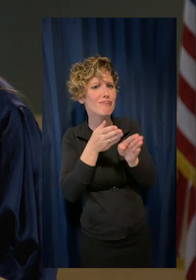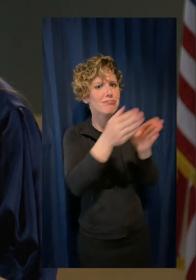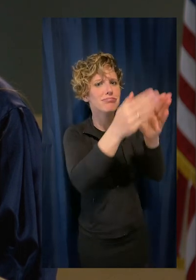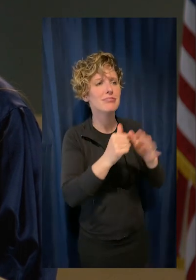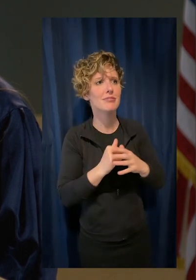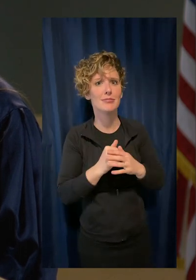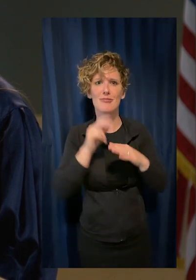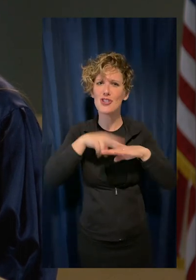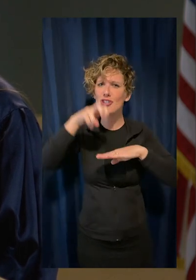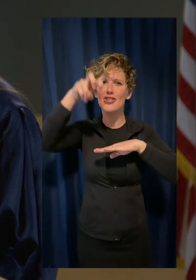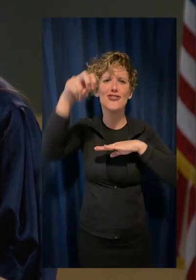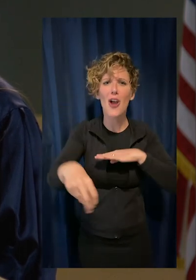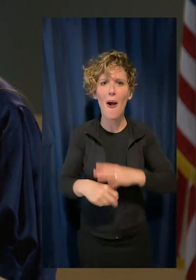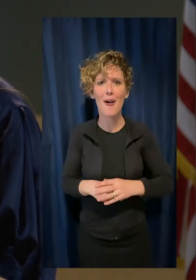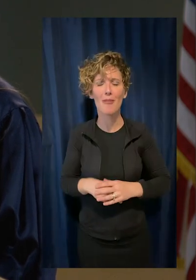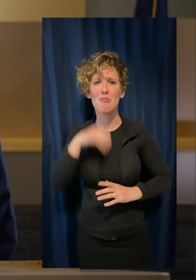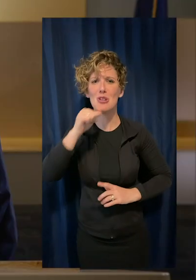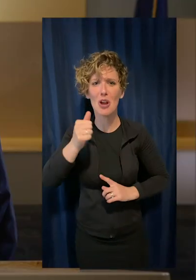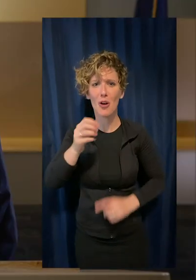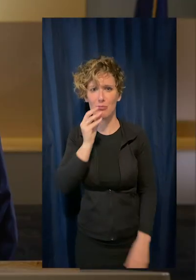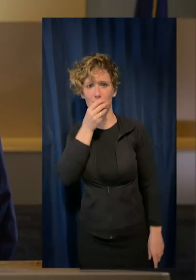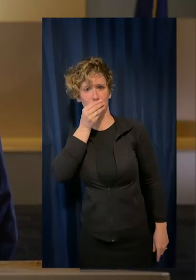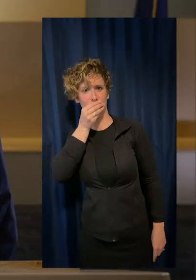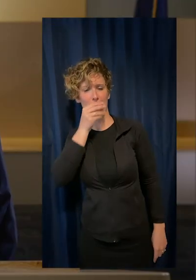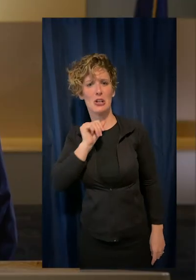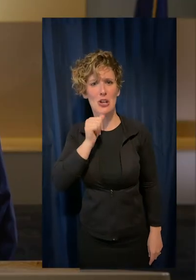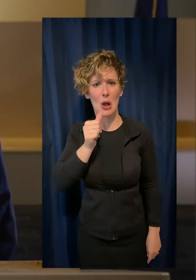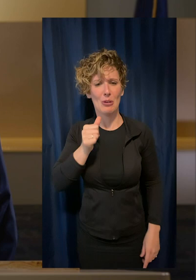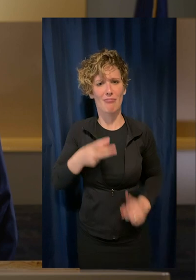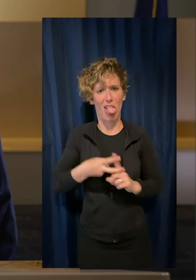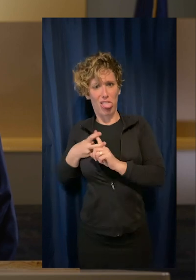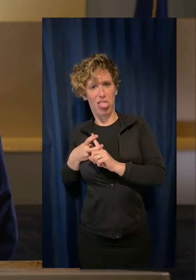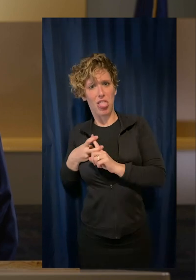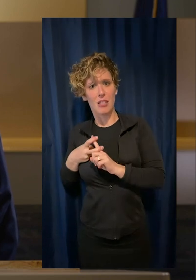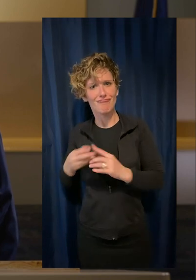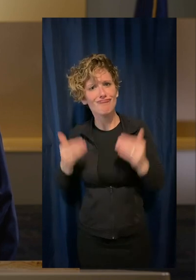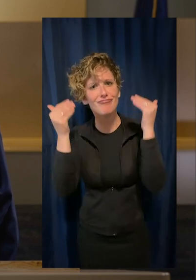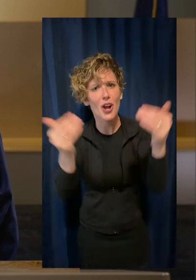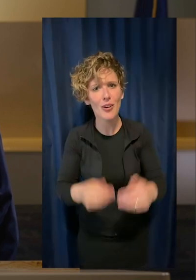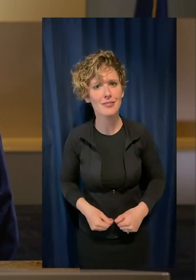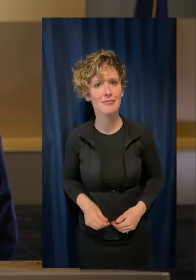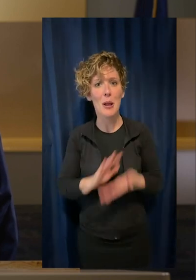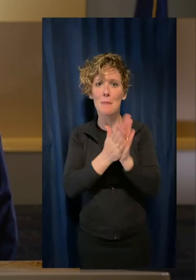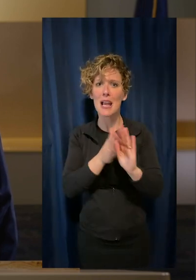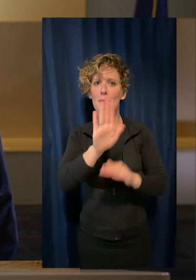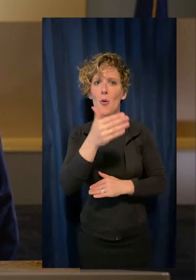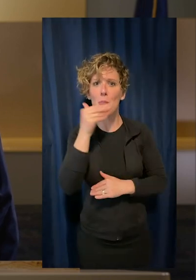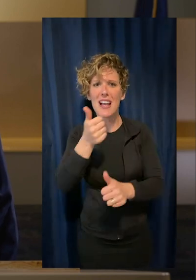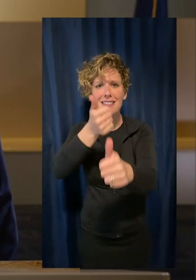faith, don't hold out, quit holding back, and be the best version of yourself that you can be so your life is not filled with